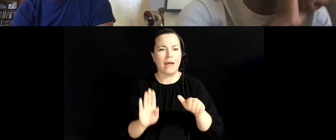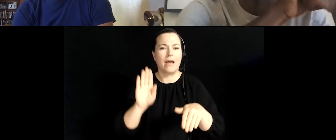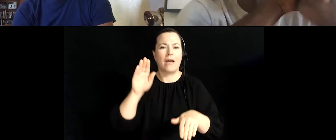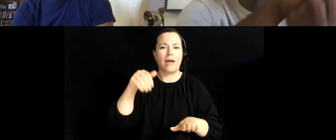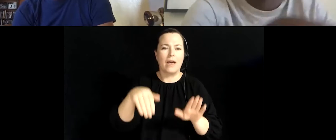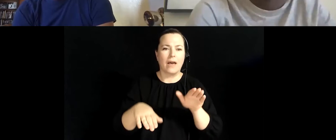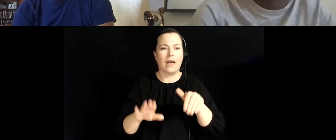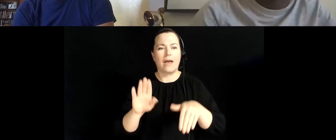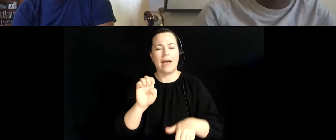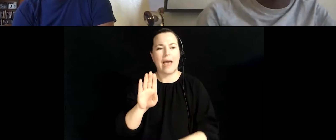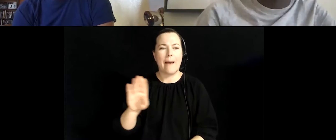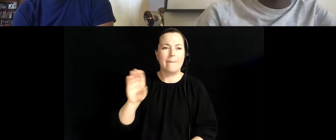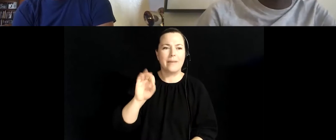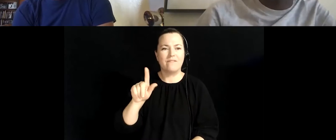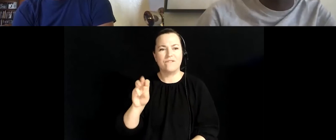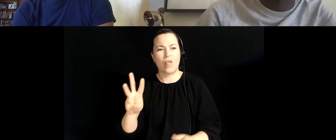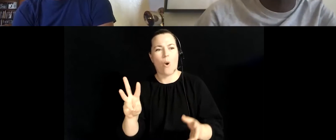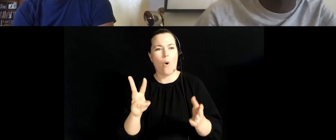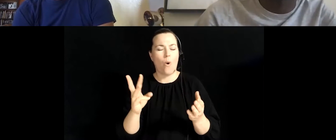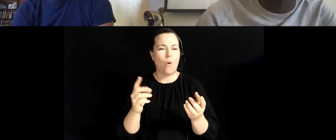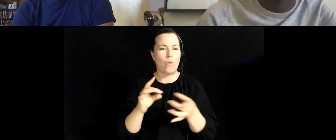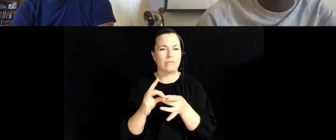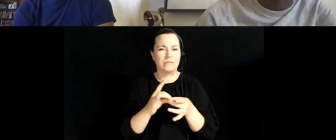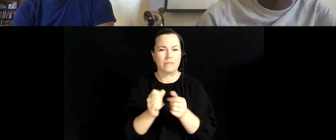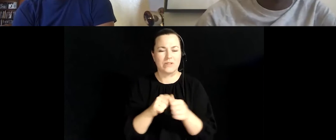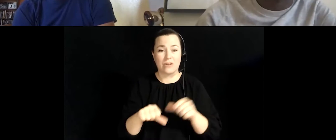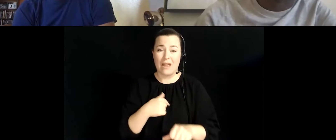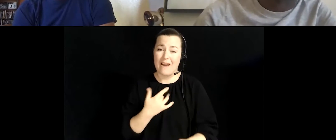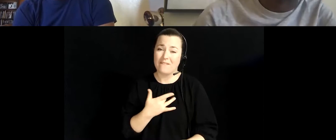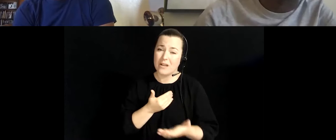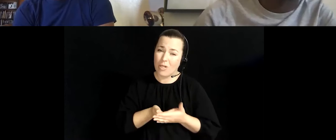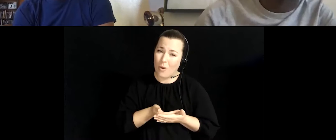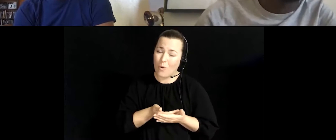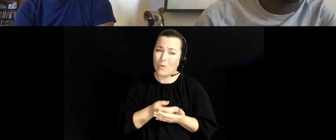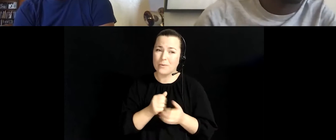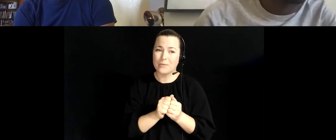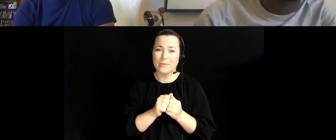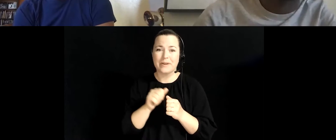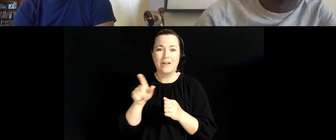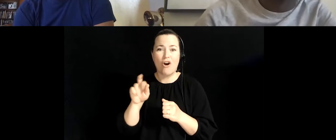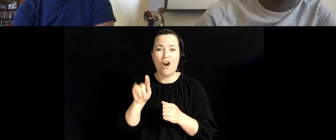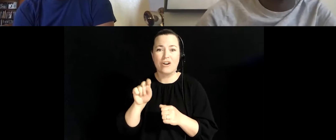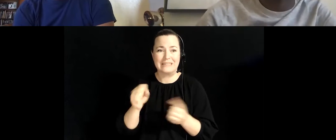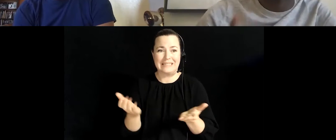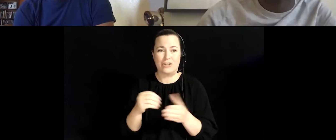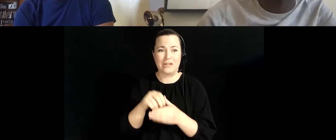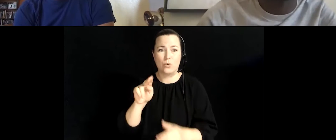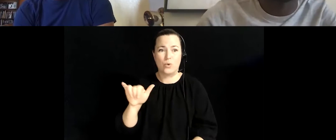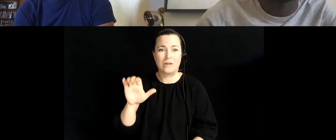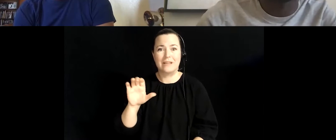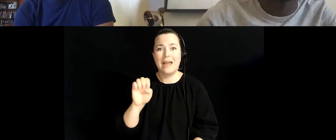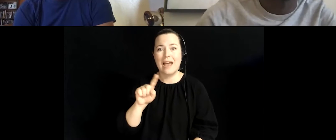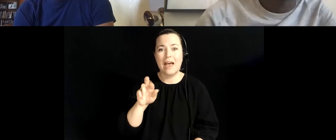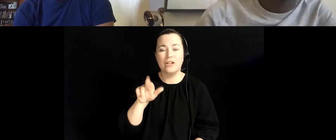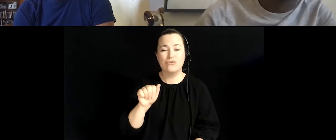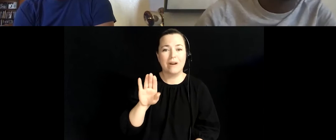great kindred reality here in New York City with artists like Ezra Bennis and Shannon